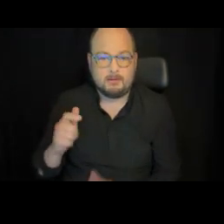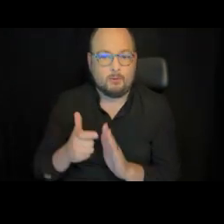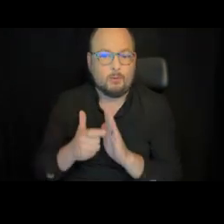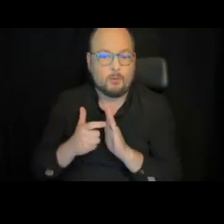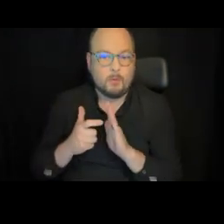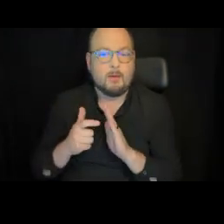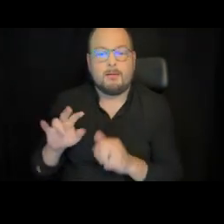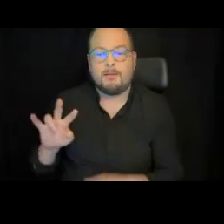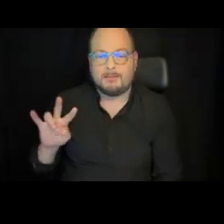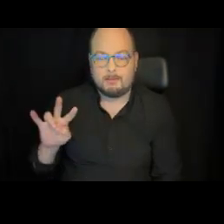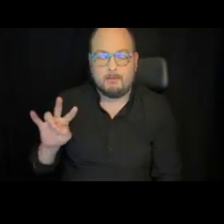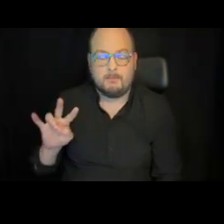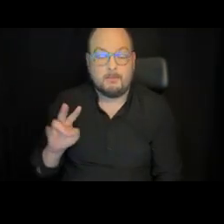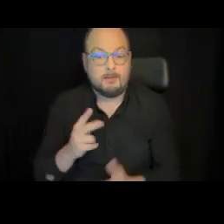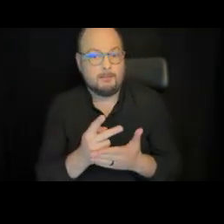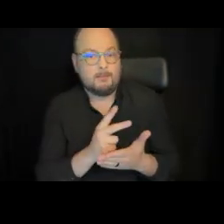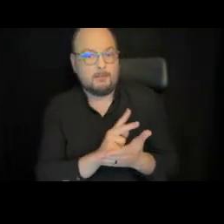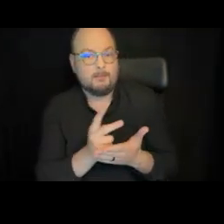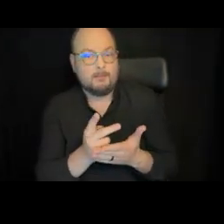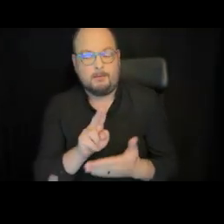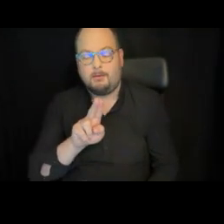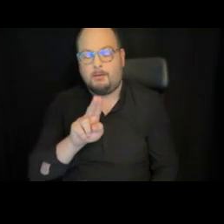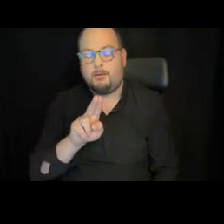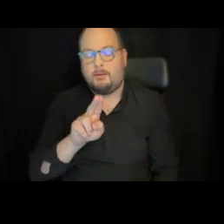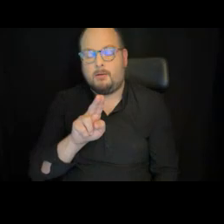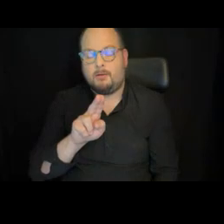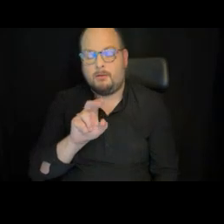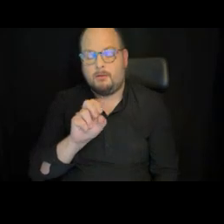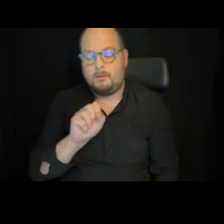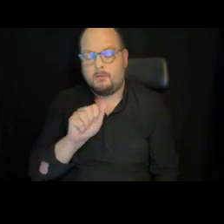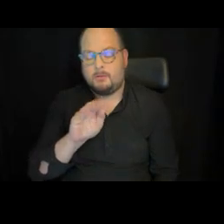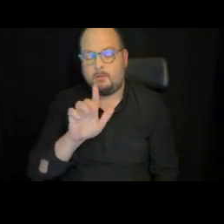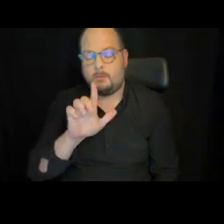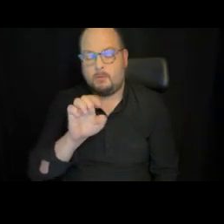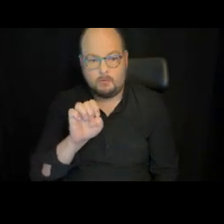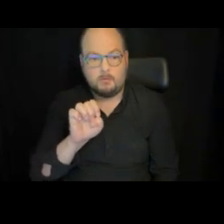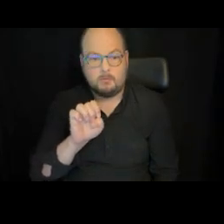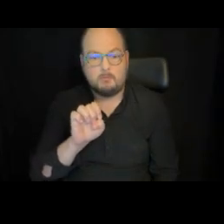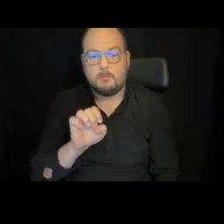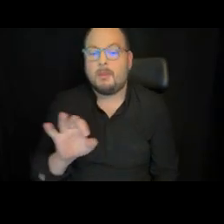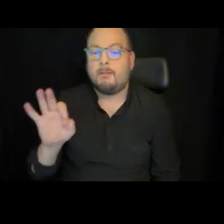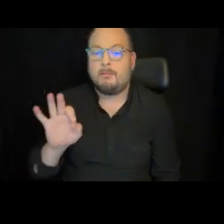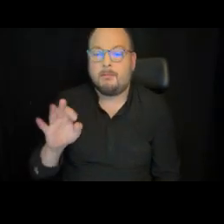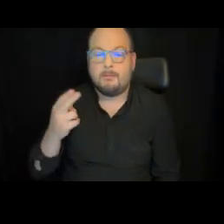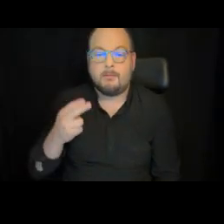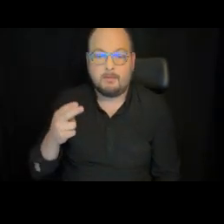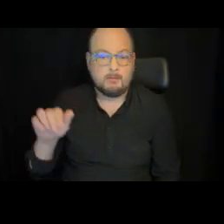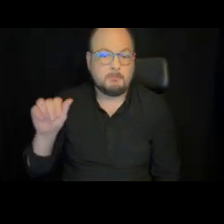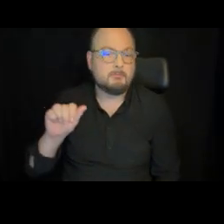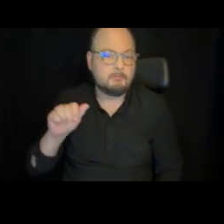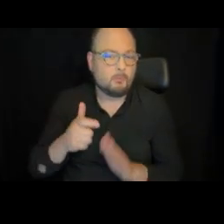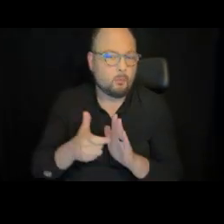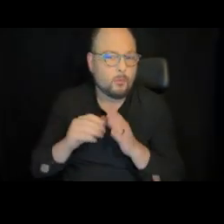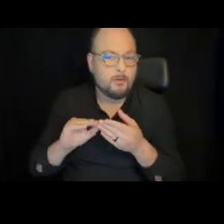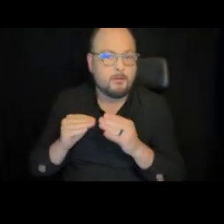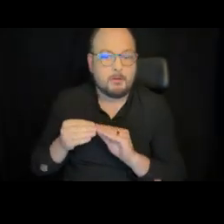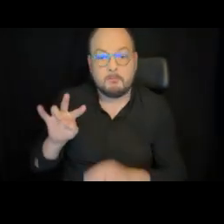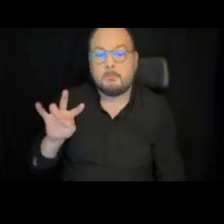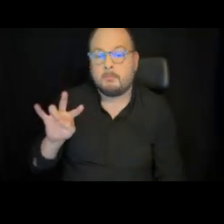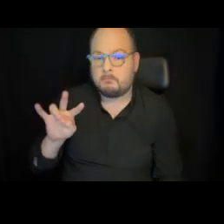kitchens. Usable kitchens. FHA Requirement 7 specifies that